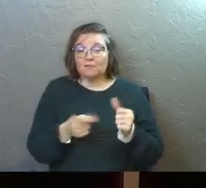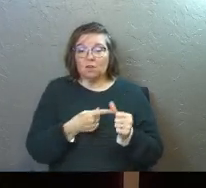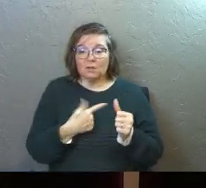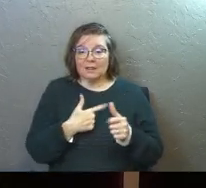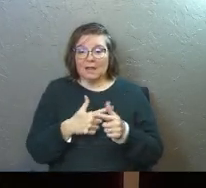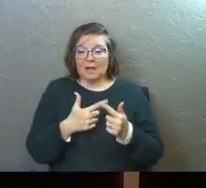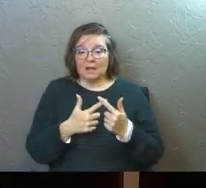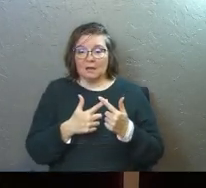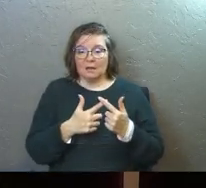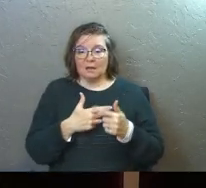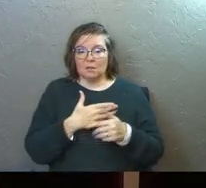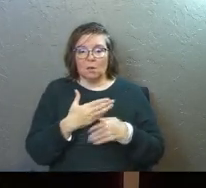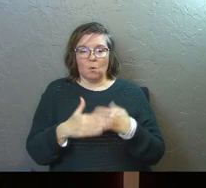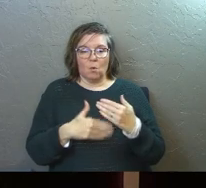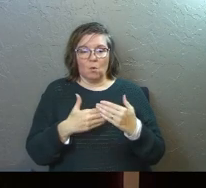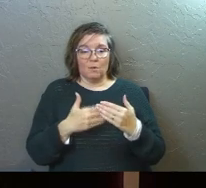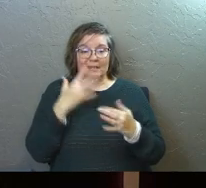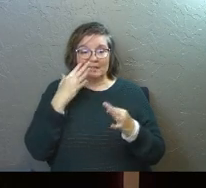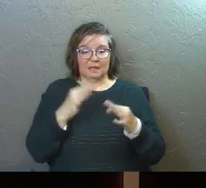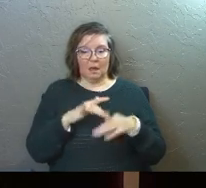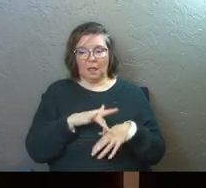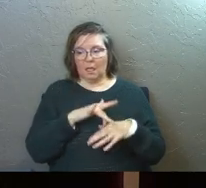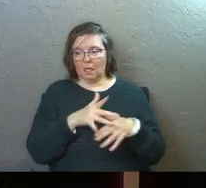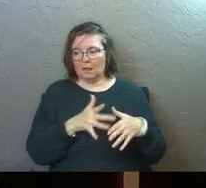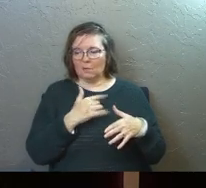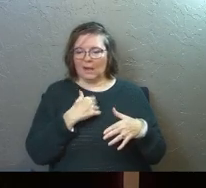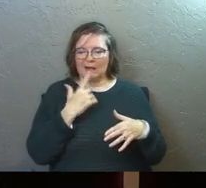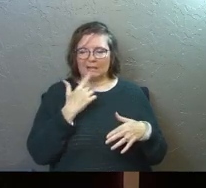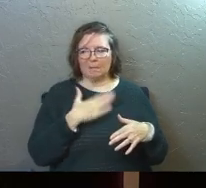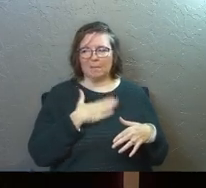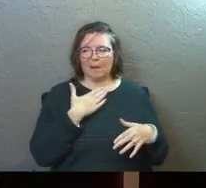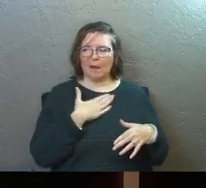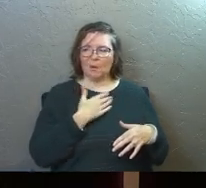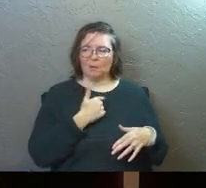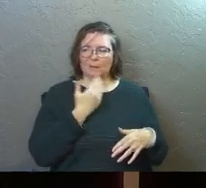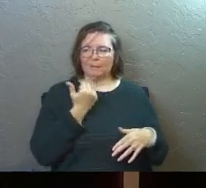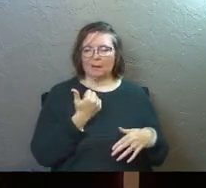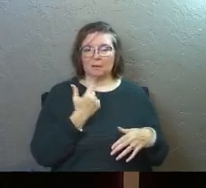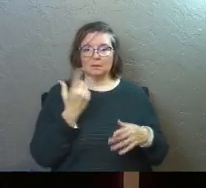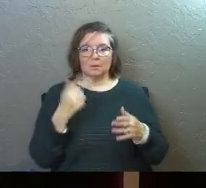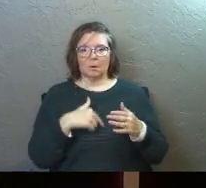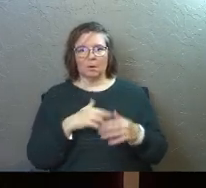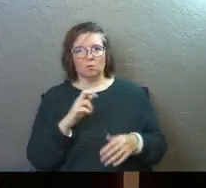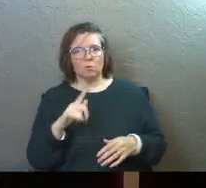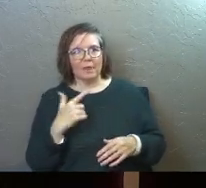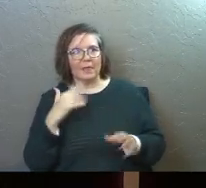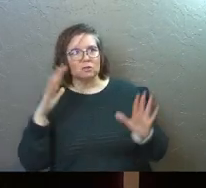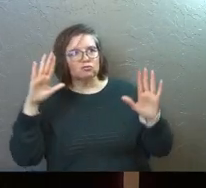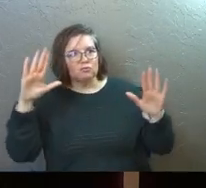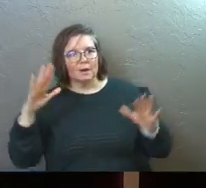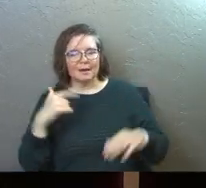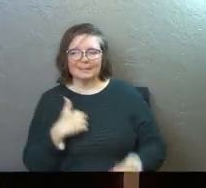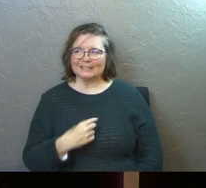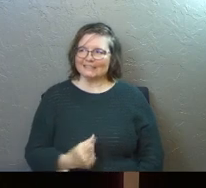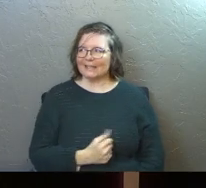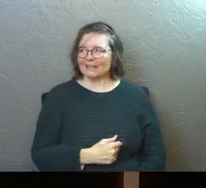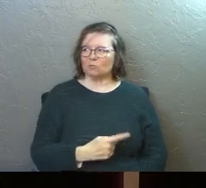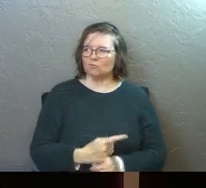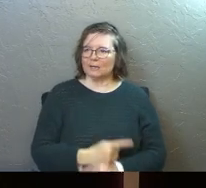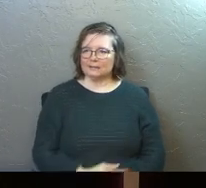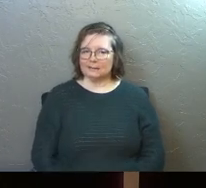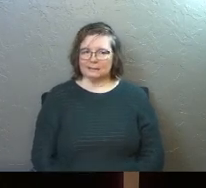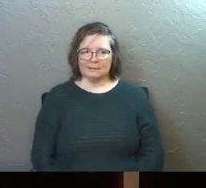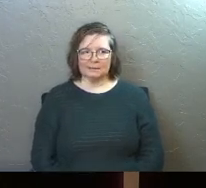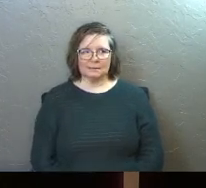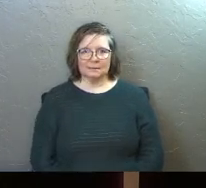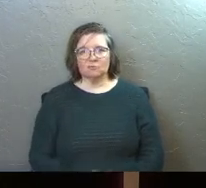and I would like let the whole like the decision linger of like, yeah, I think mine would have looked better. Somebody else would come into our house and go, Rachel, that looks great. And I'm like, dang, they were right. You